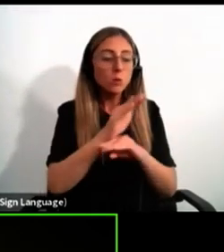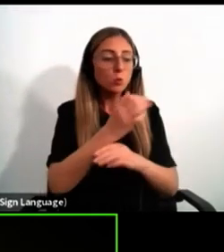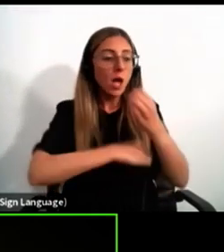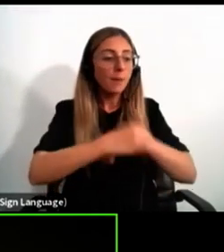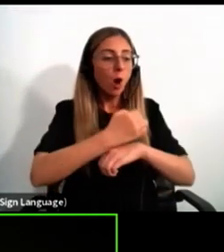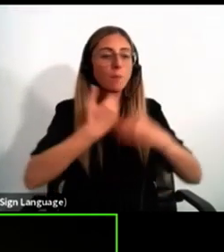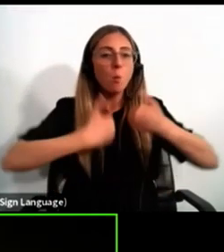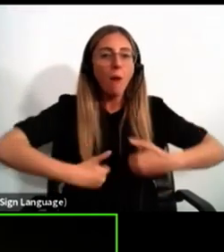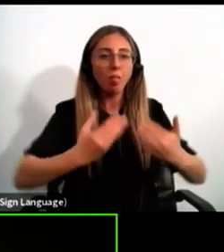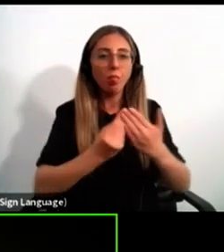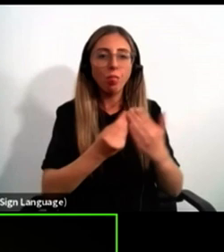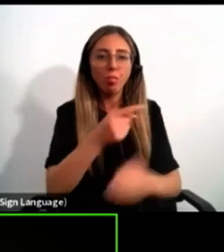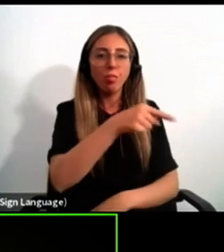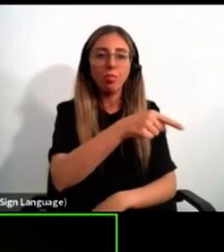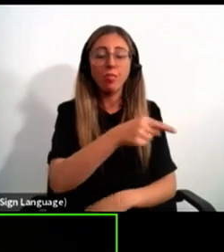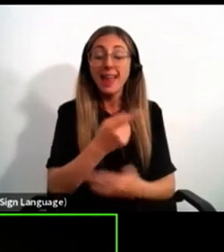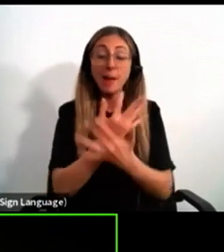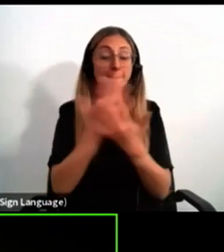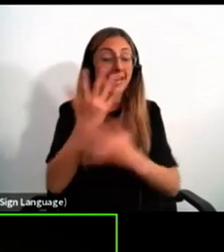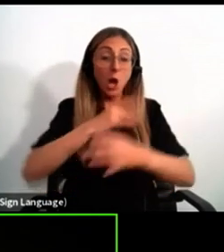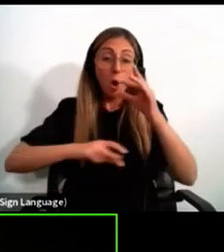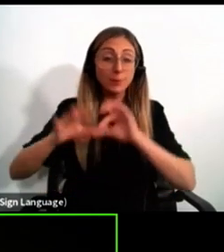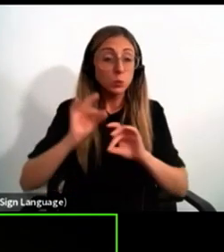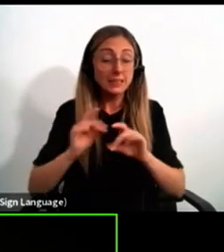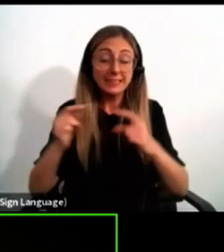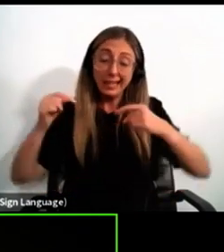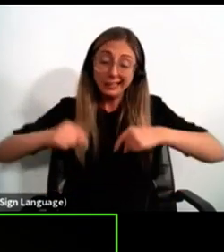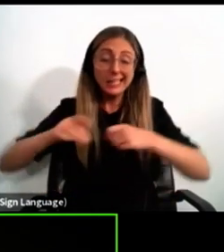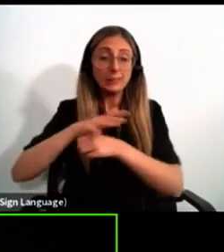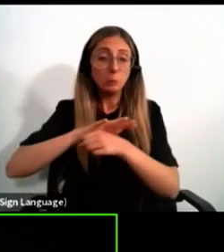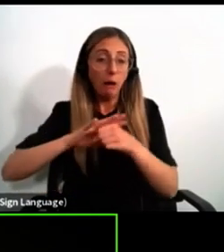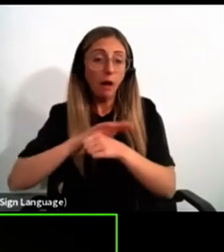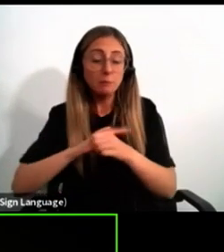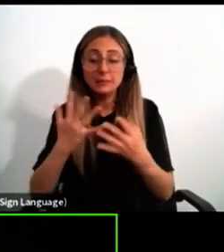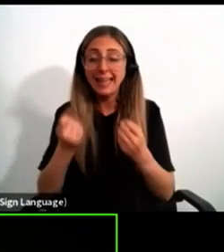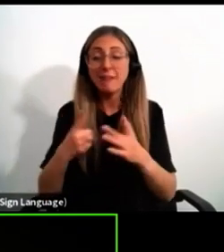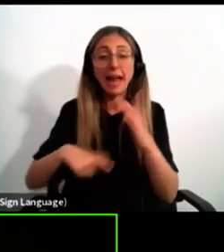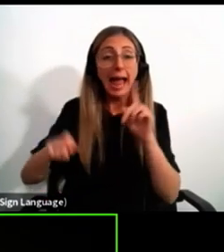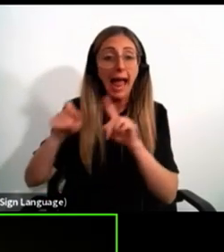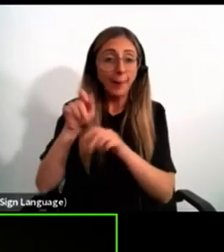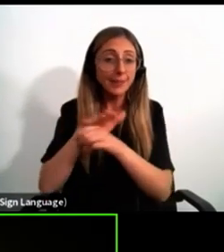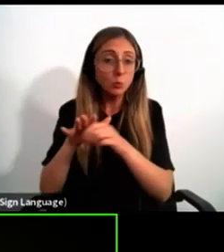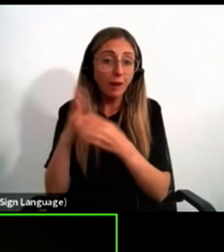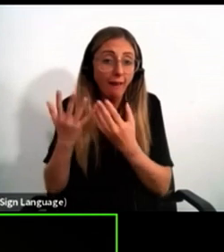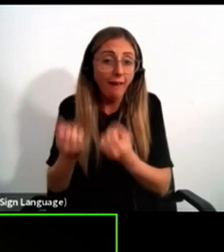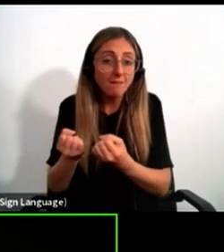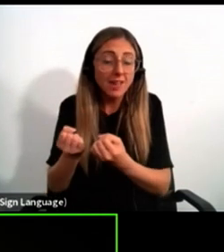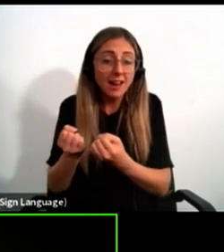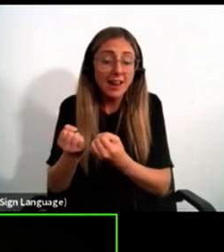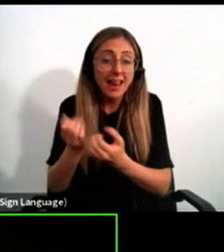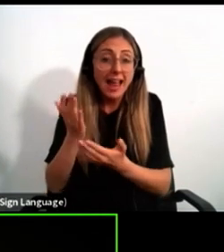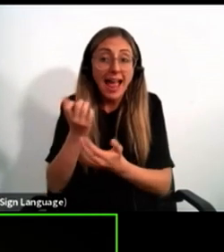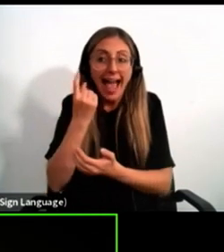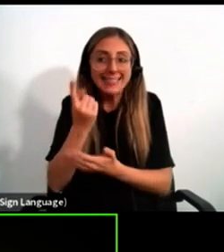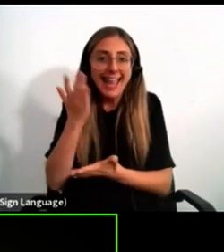So there are many examples in South Africa where all the departments, they have an IP unit and the ideas have to be